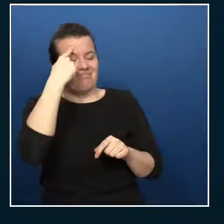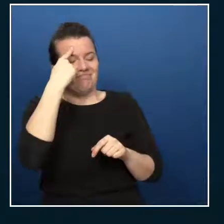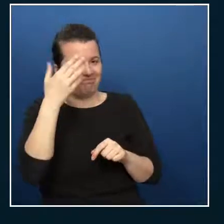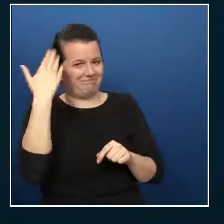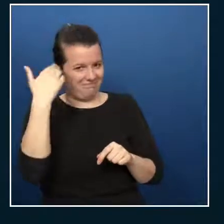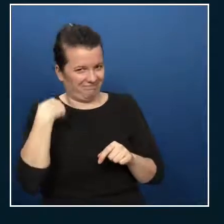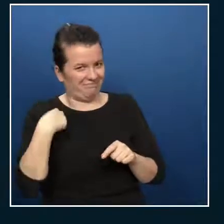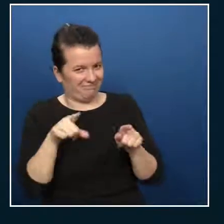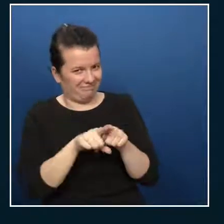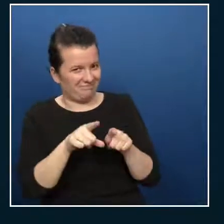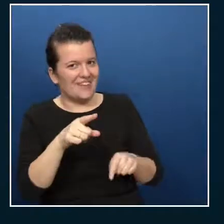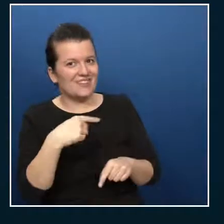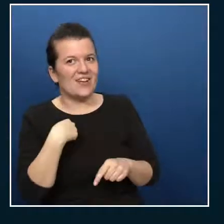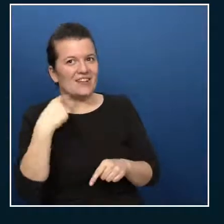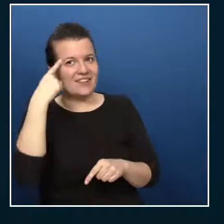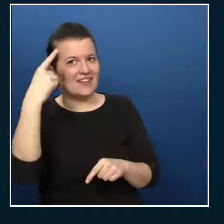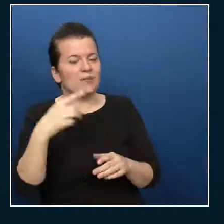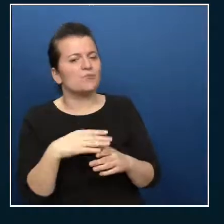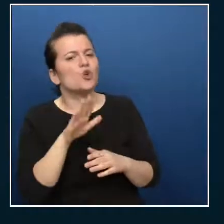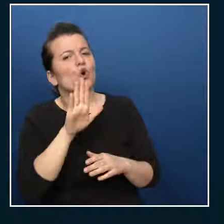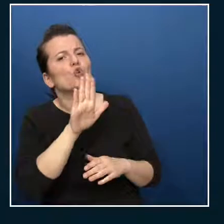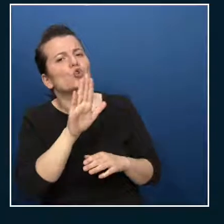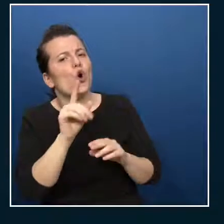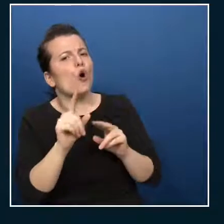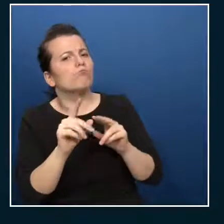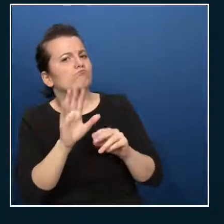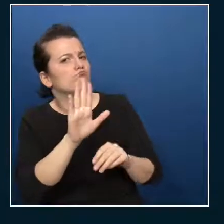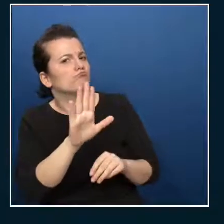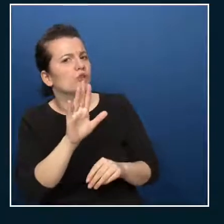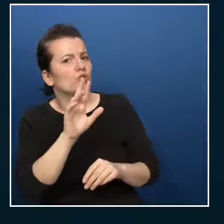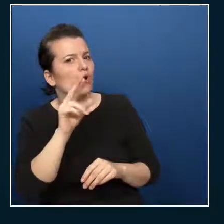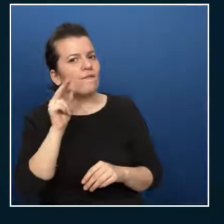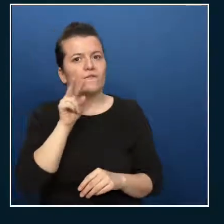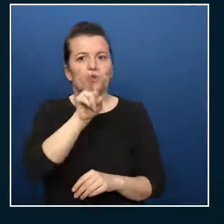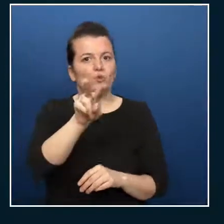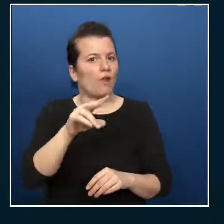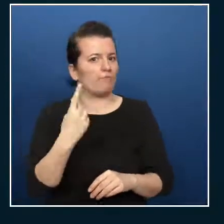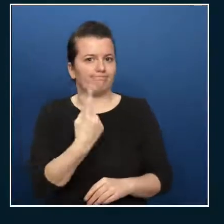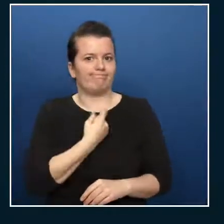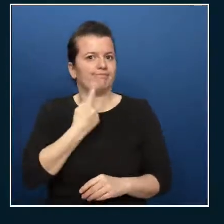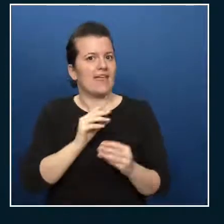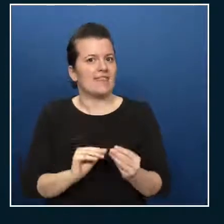project you told us about, what's your opinion on working as a sole developer?